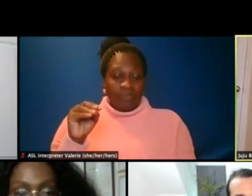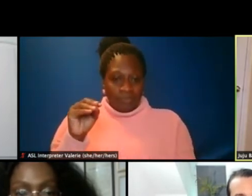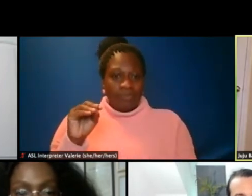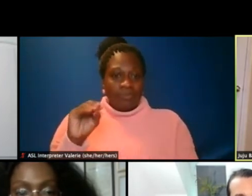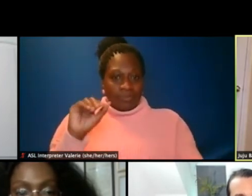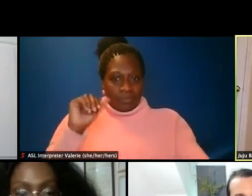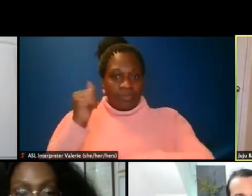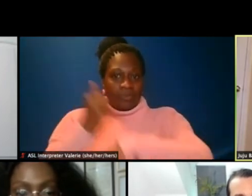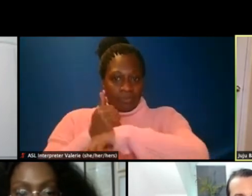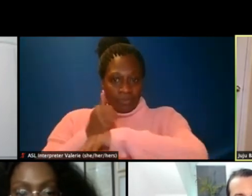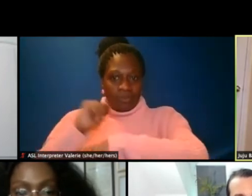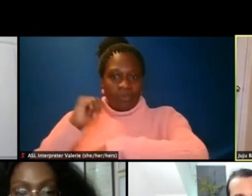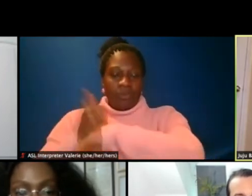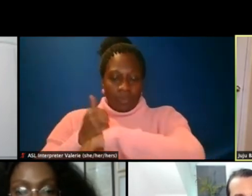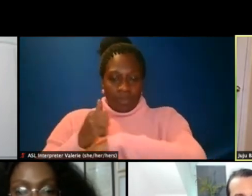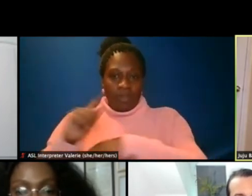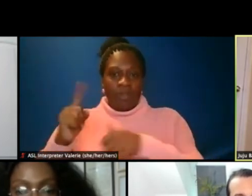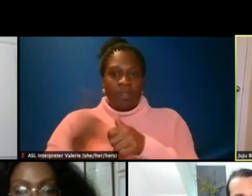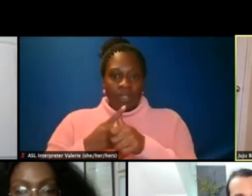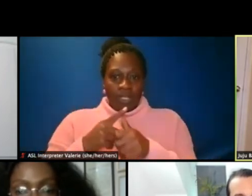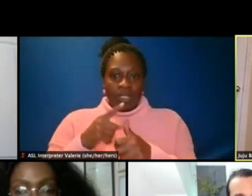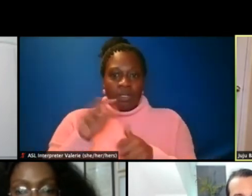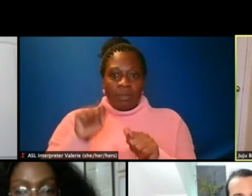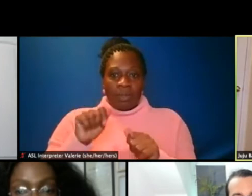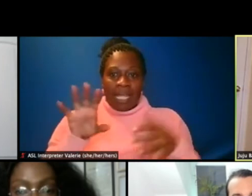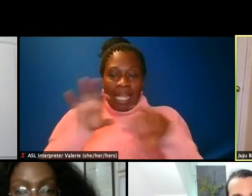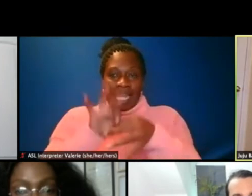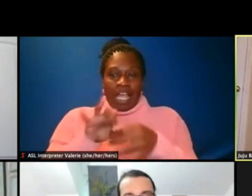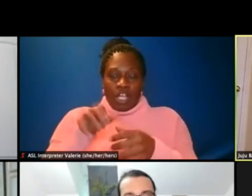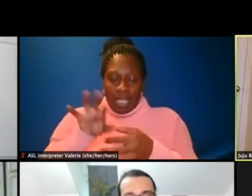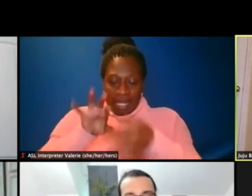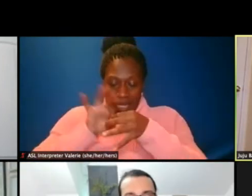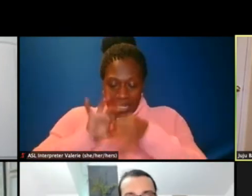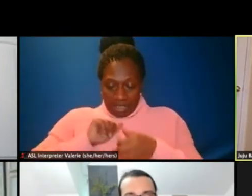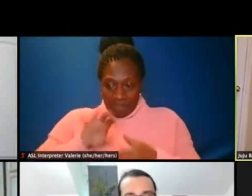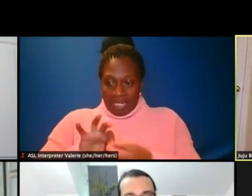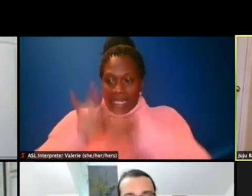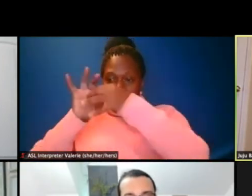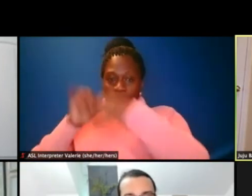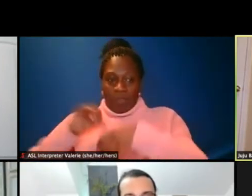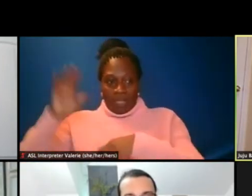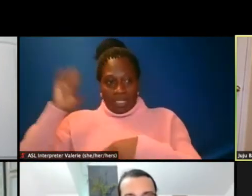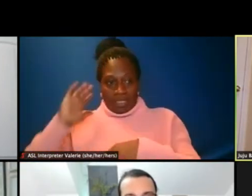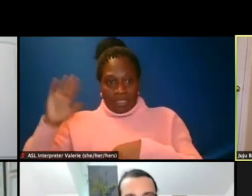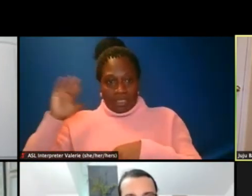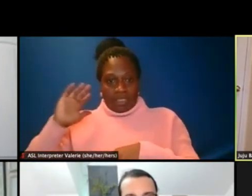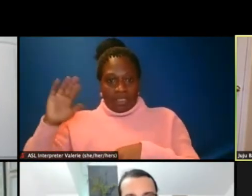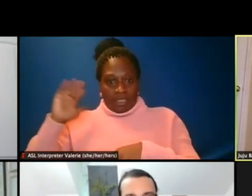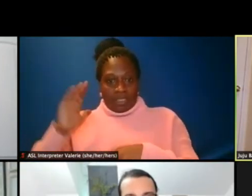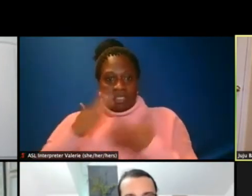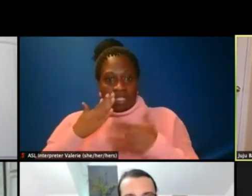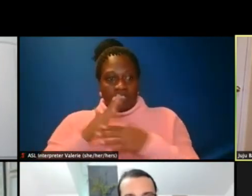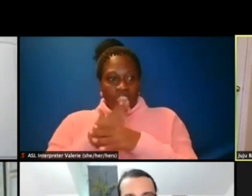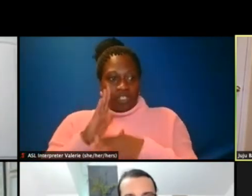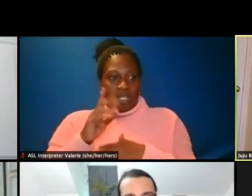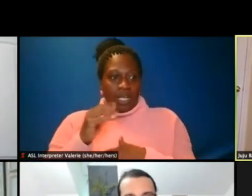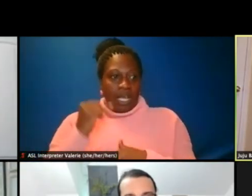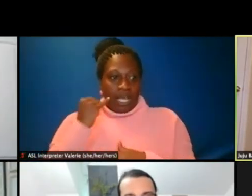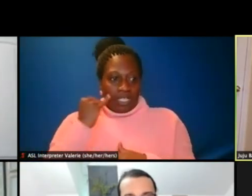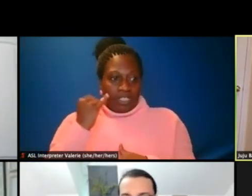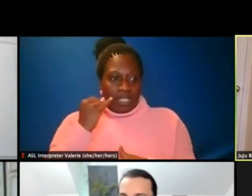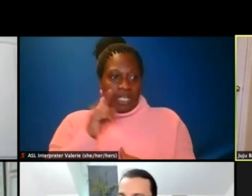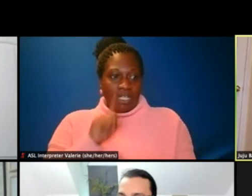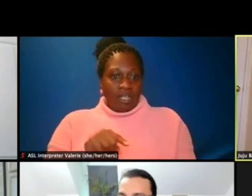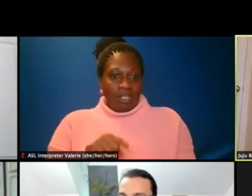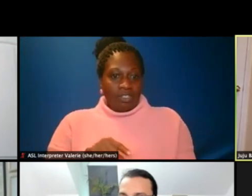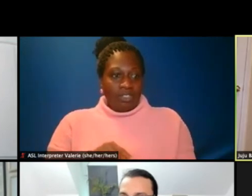able to connect to the diaspora, to be able to connect with yourselves or the ancestors. So thank you all for sharing your answers with that. My